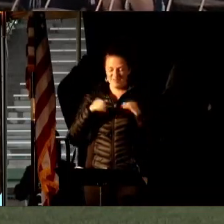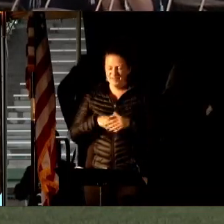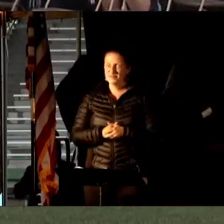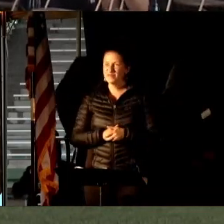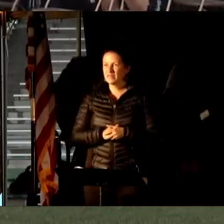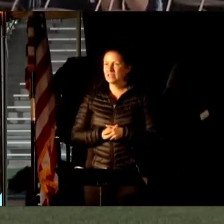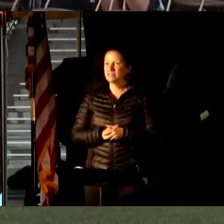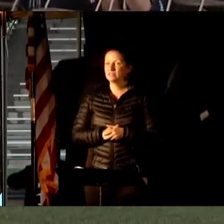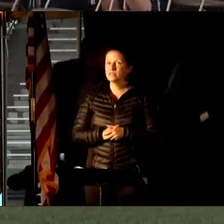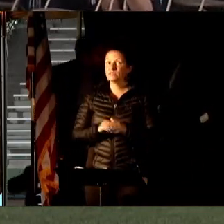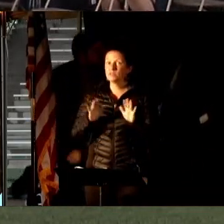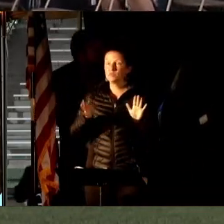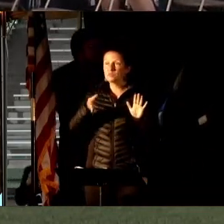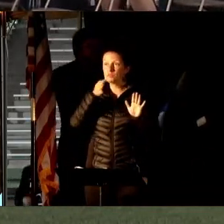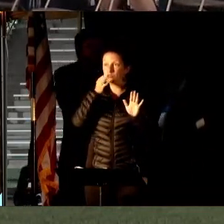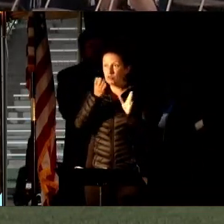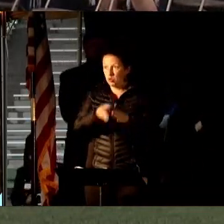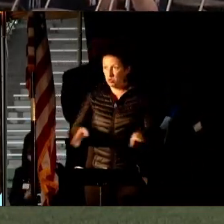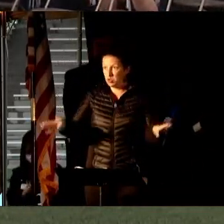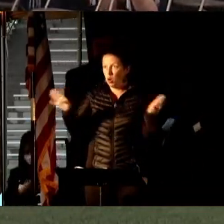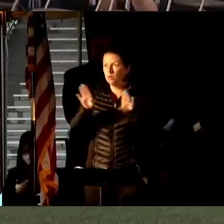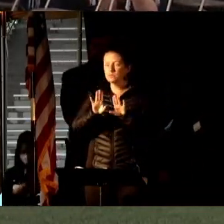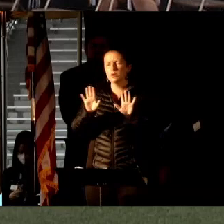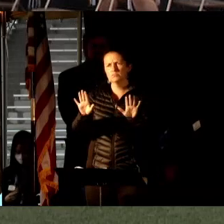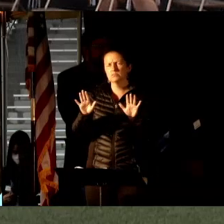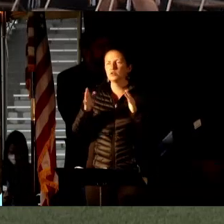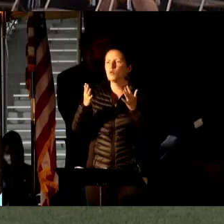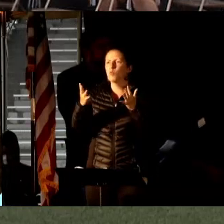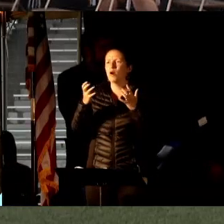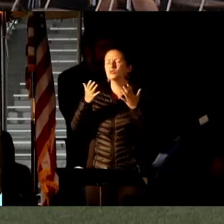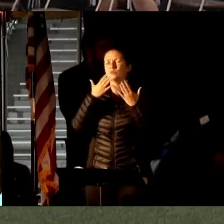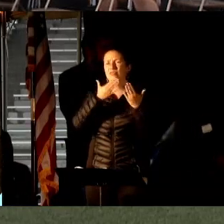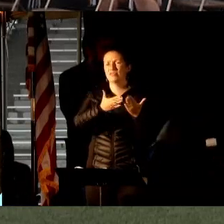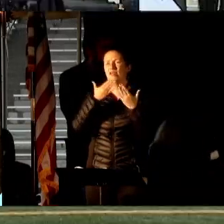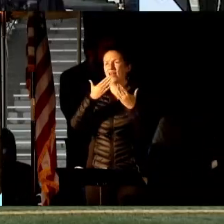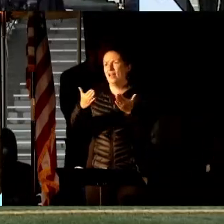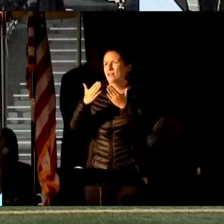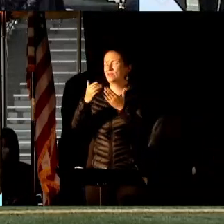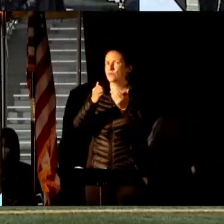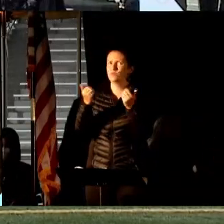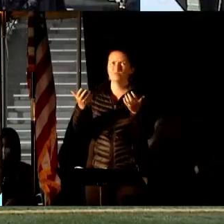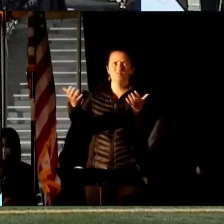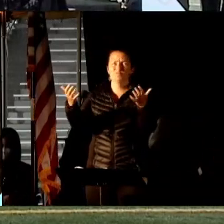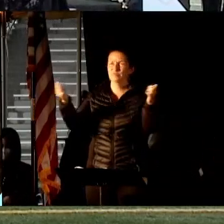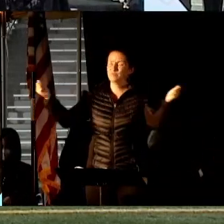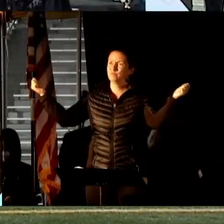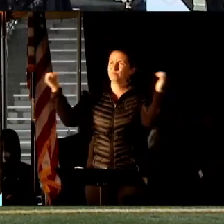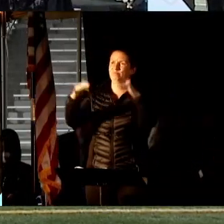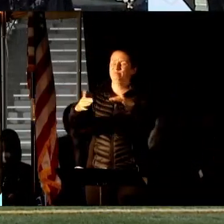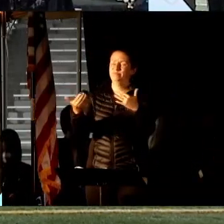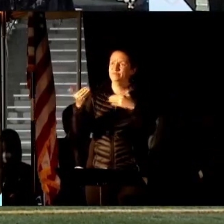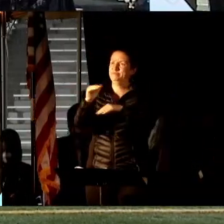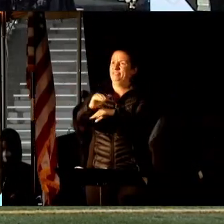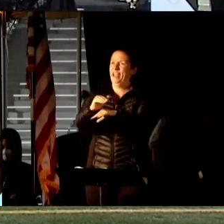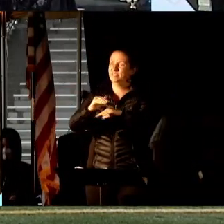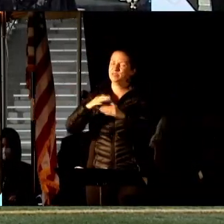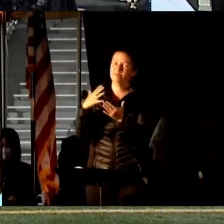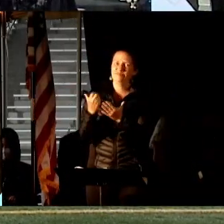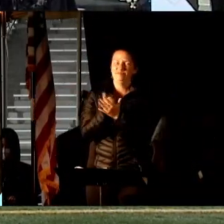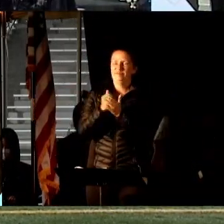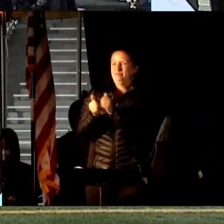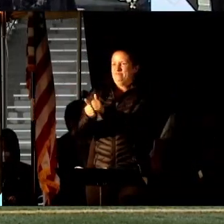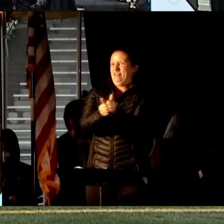Before we conclude this evening's ceremony, we would once again like to thank you all for being here tonight to share this moment with the class of